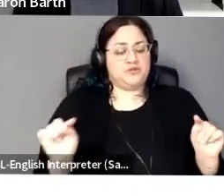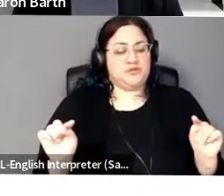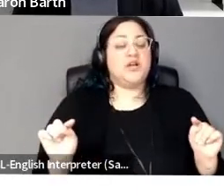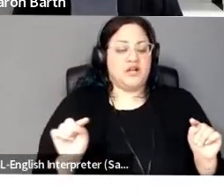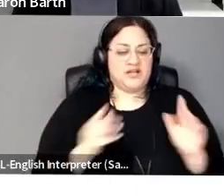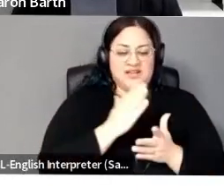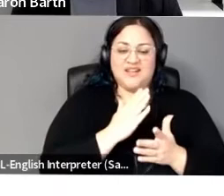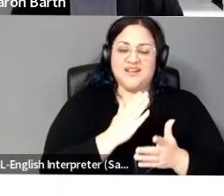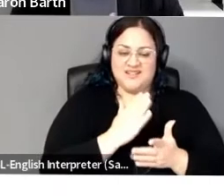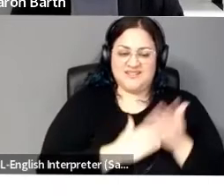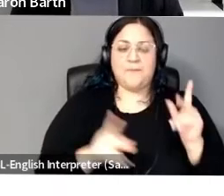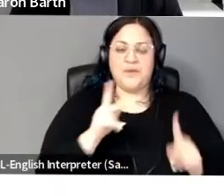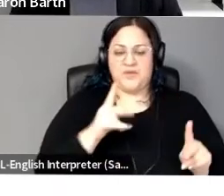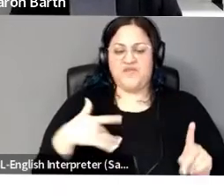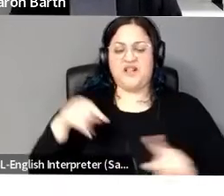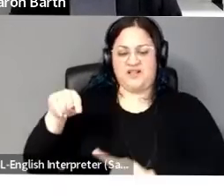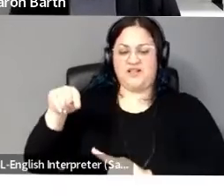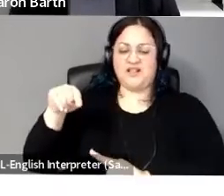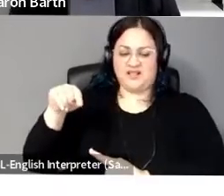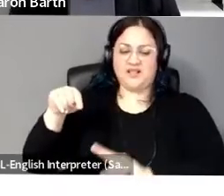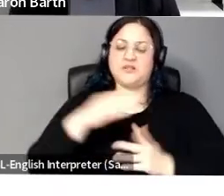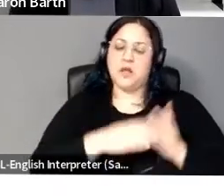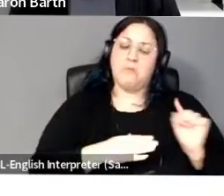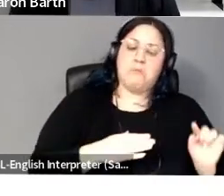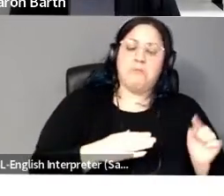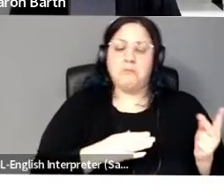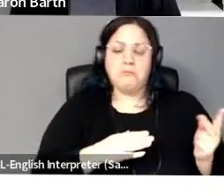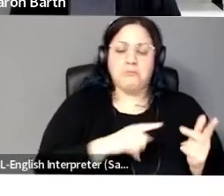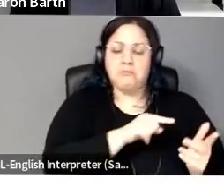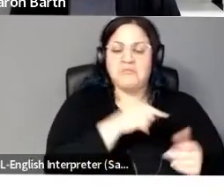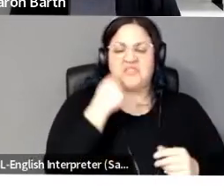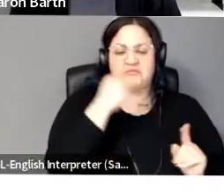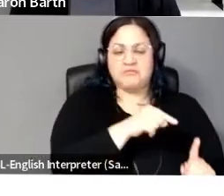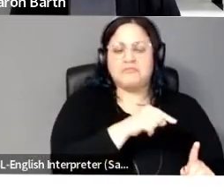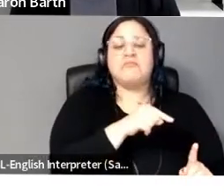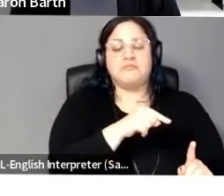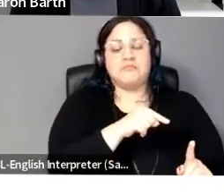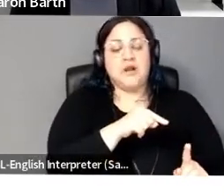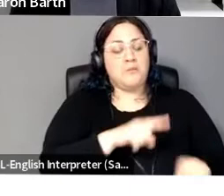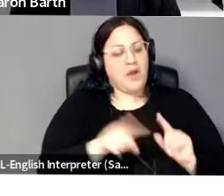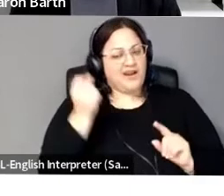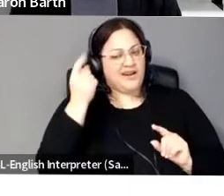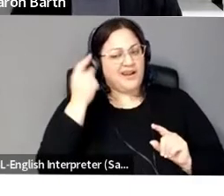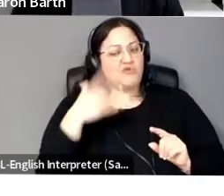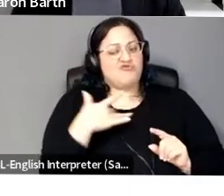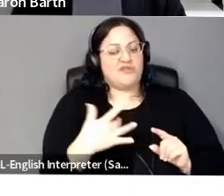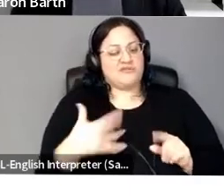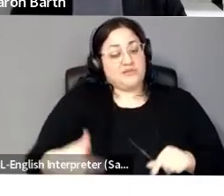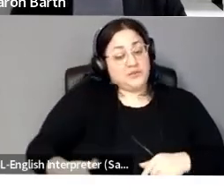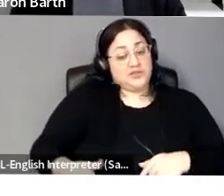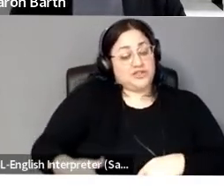subconscious. Think about how it works, right? It just kind of happens, right?